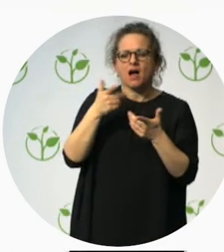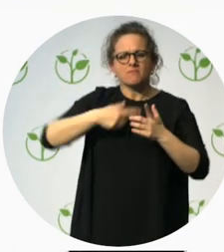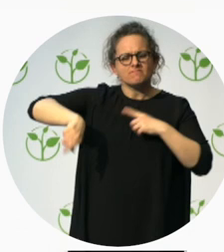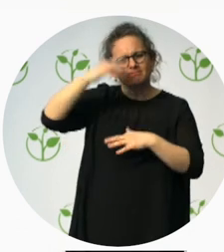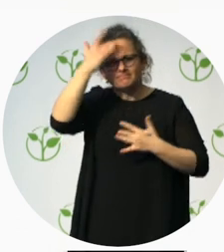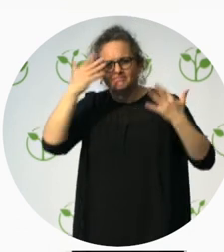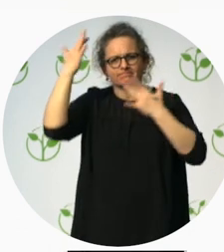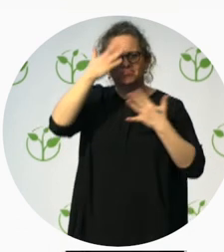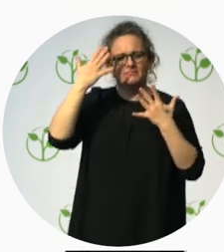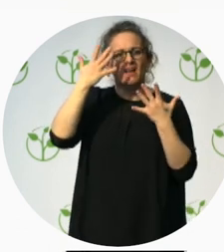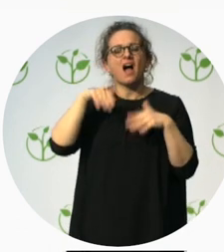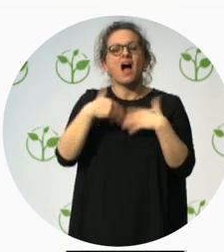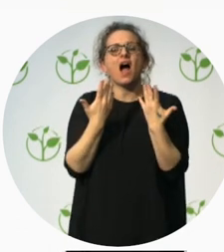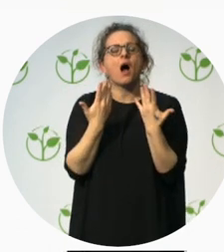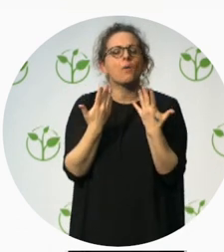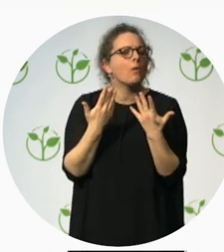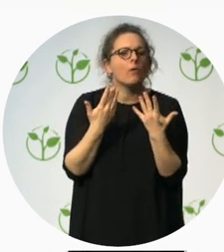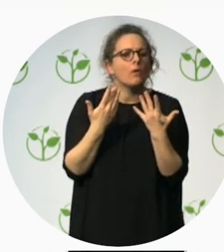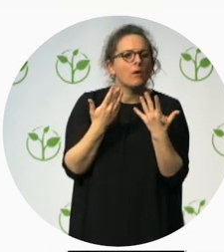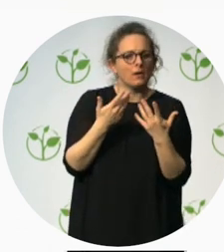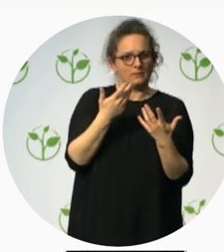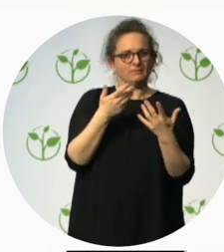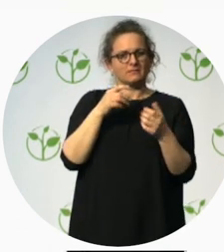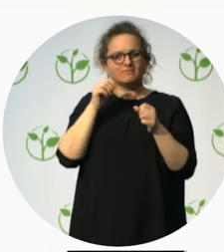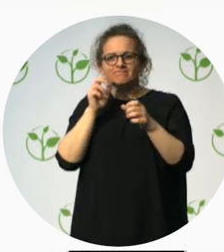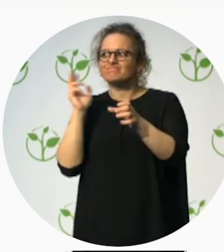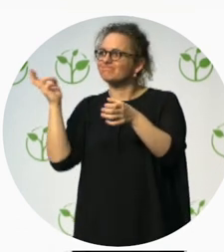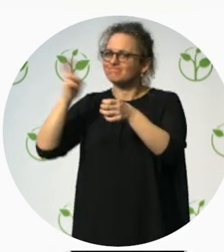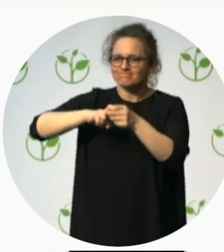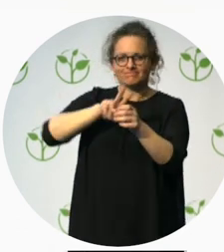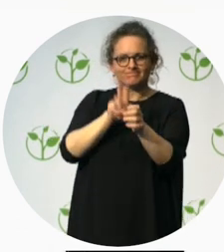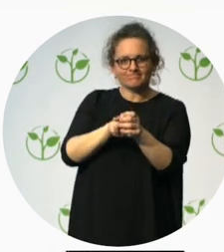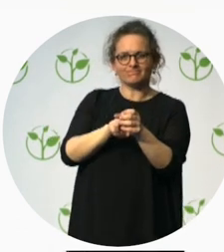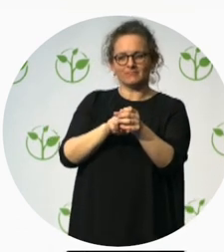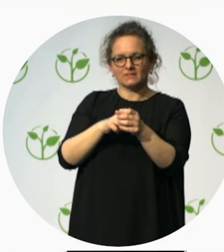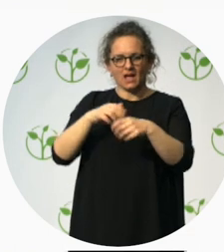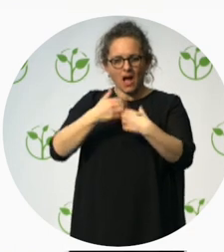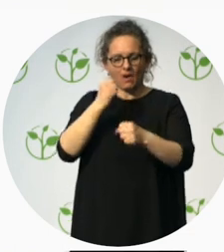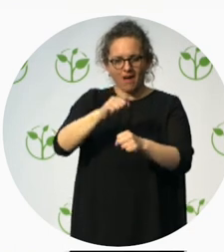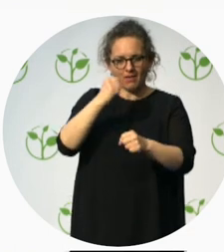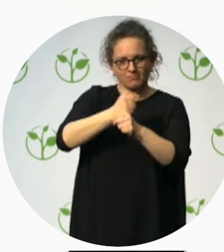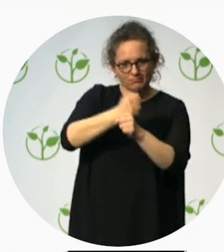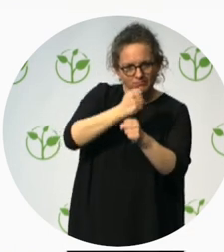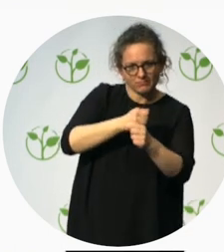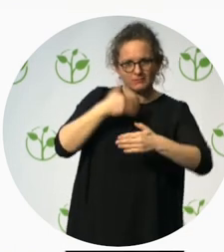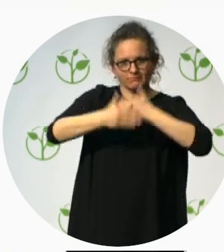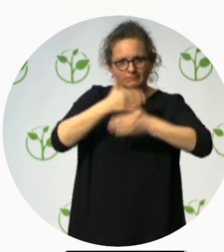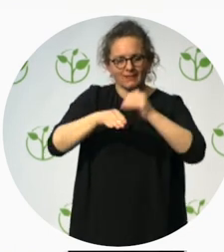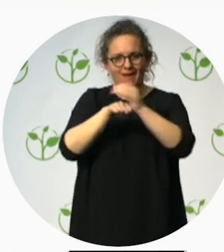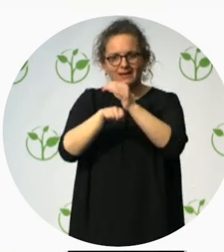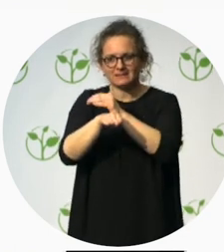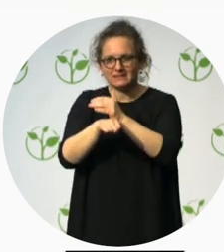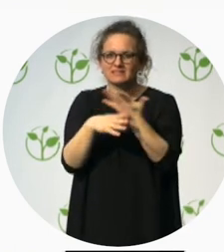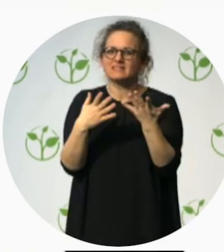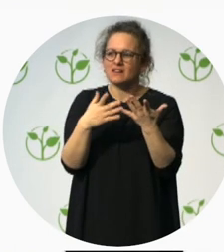sustainable development. This, in turn, significantly threatens the achievement of Leave No One Behind principle of